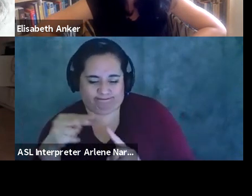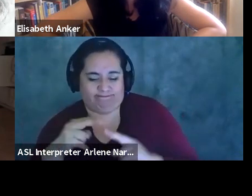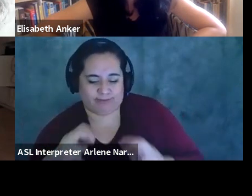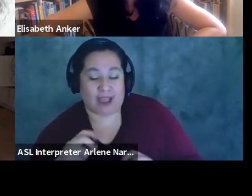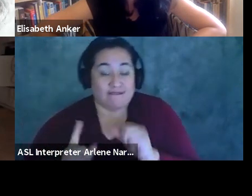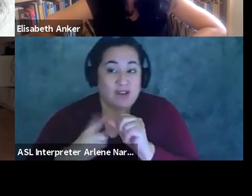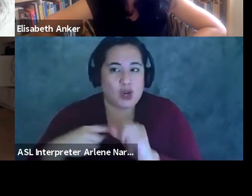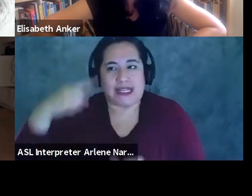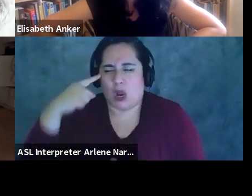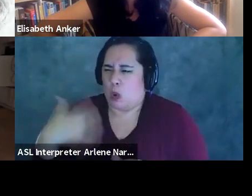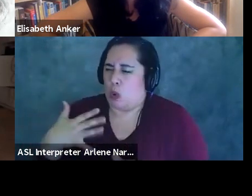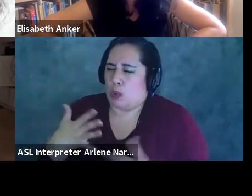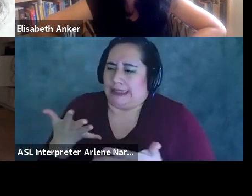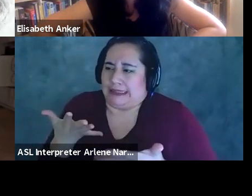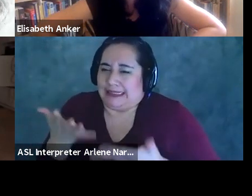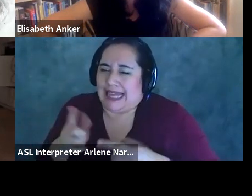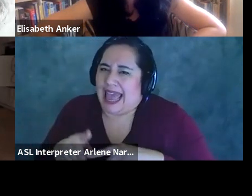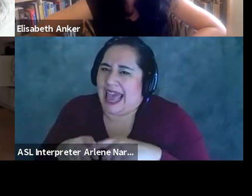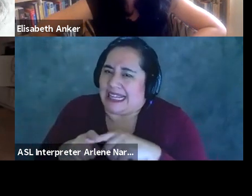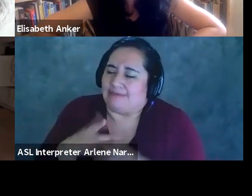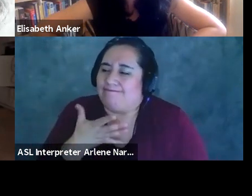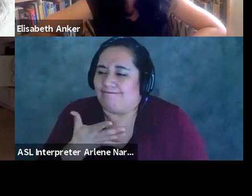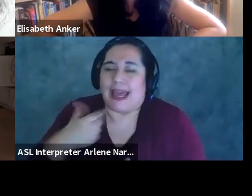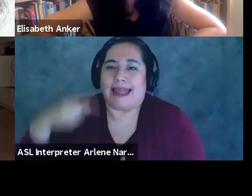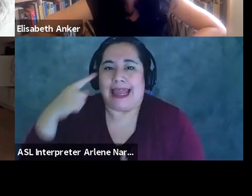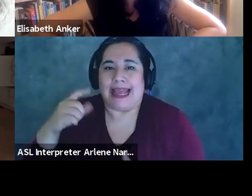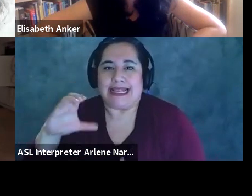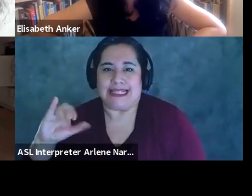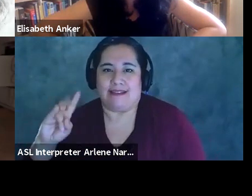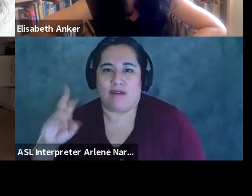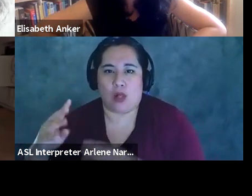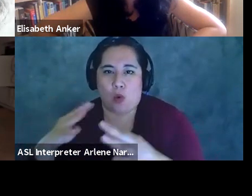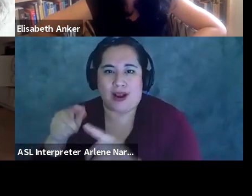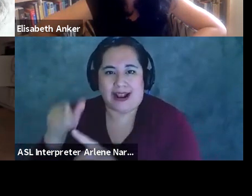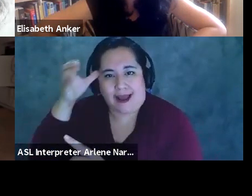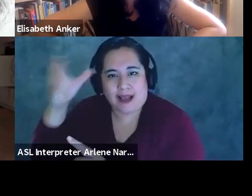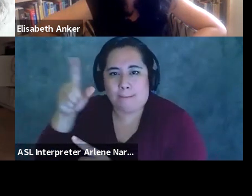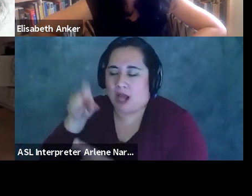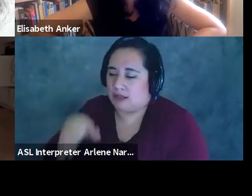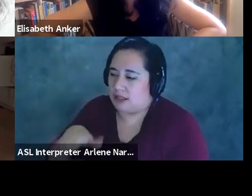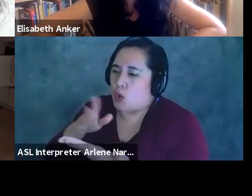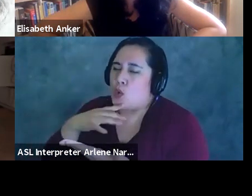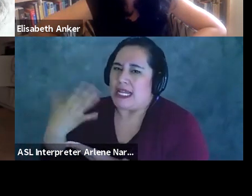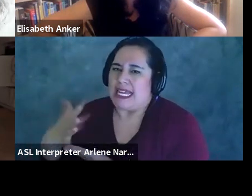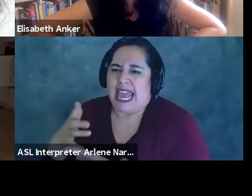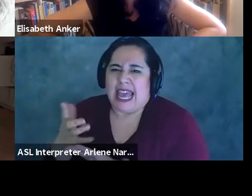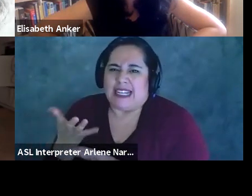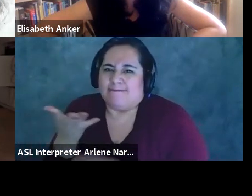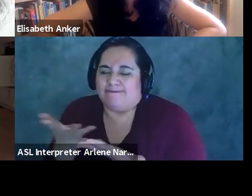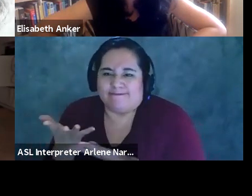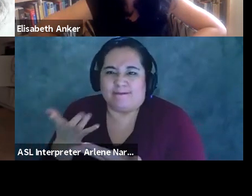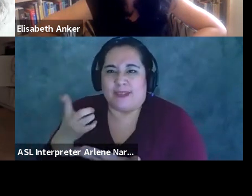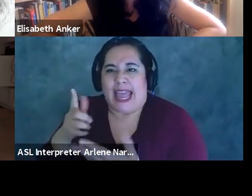would say with a great deal of hesitation. I think civil war as a concept needs to be dealt with a great deal of hesitation because